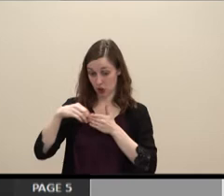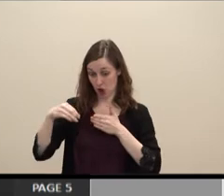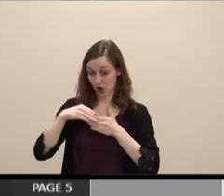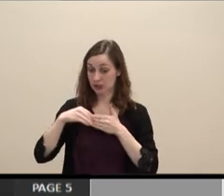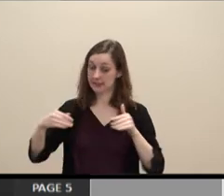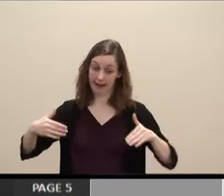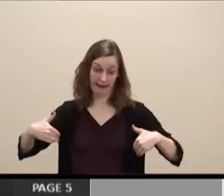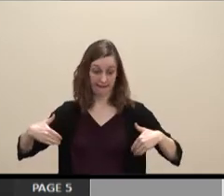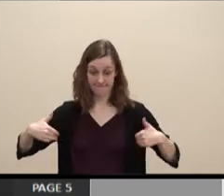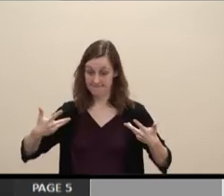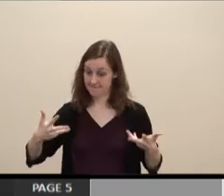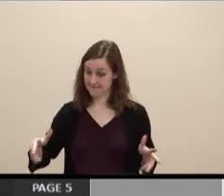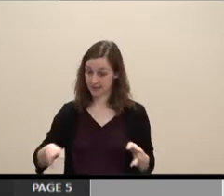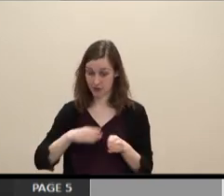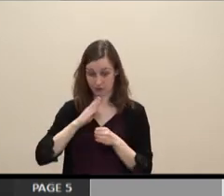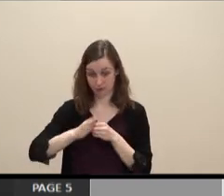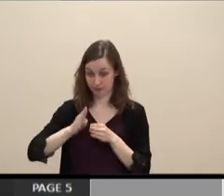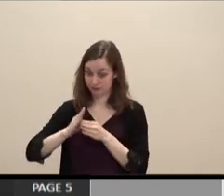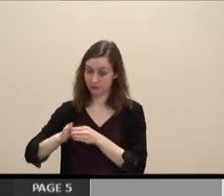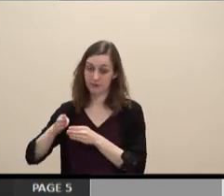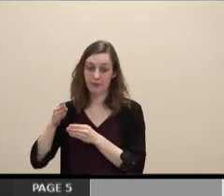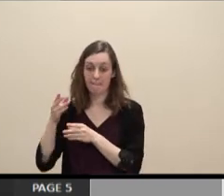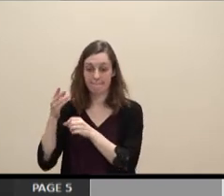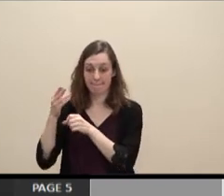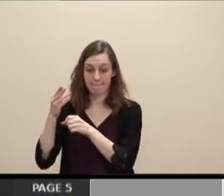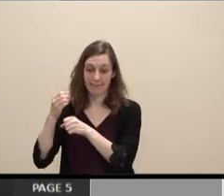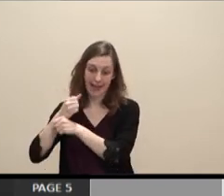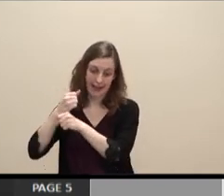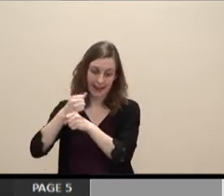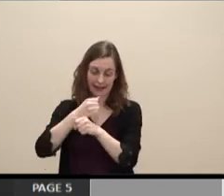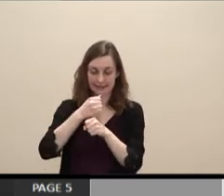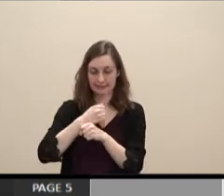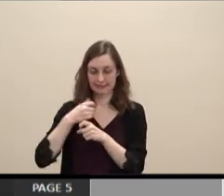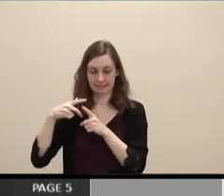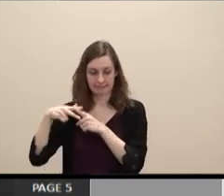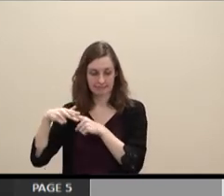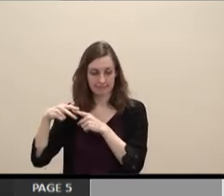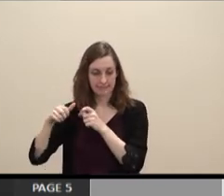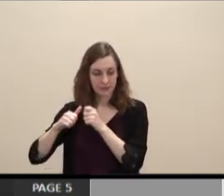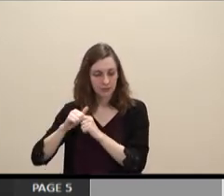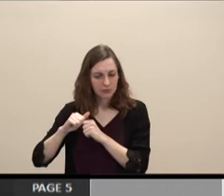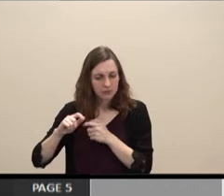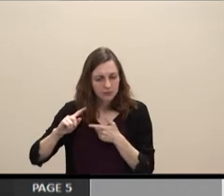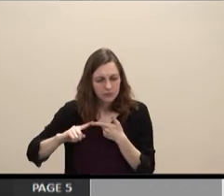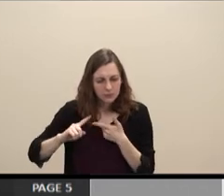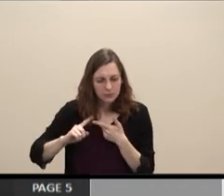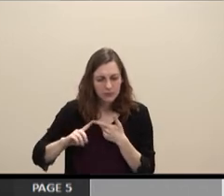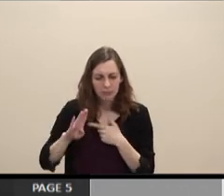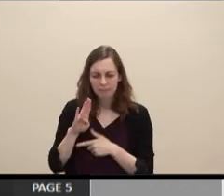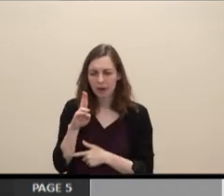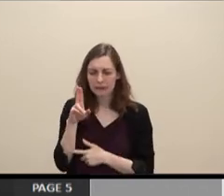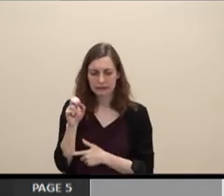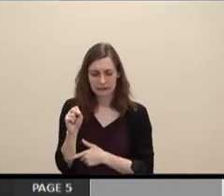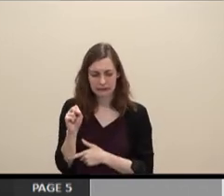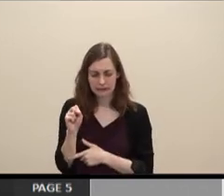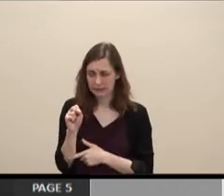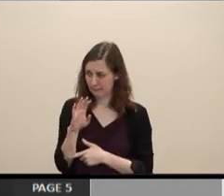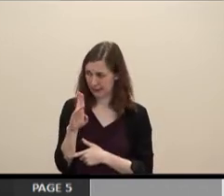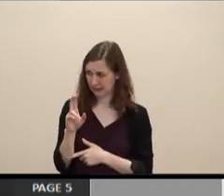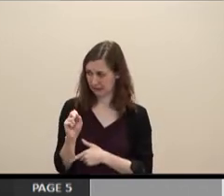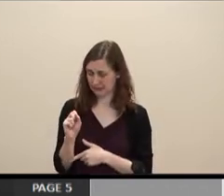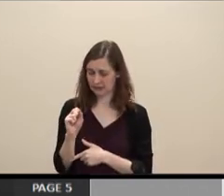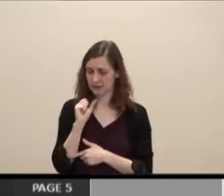that we were doing. $1.1 million in buses that did not get delivered by the end of the year. And